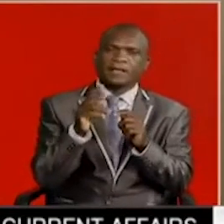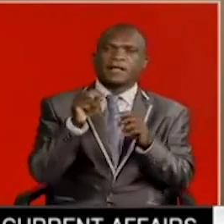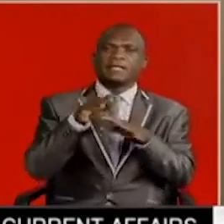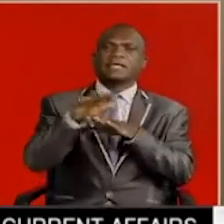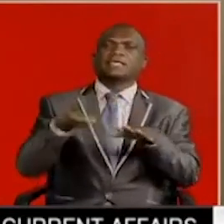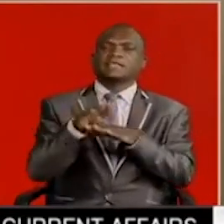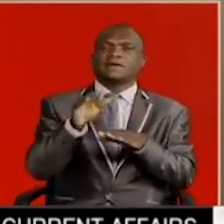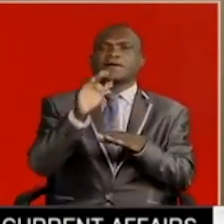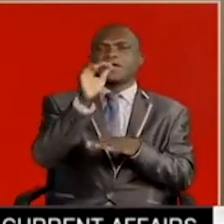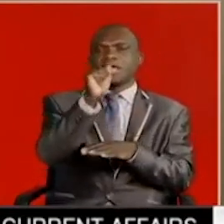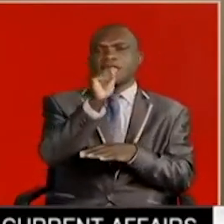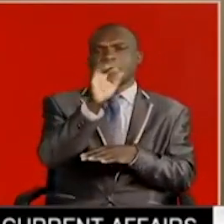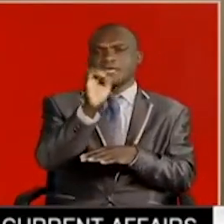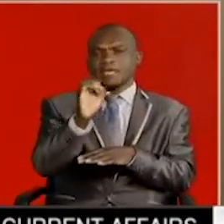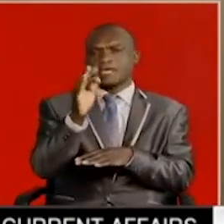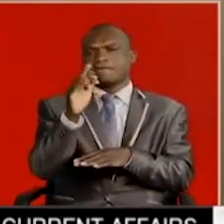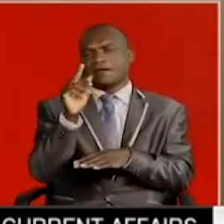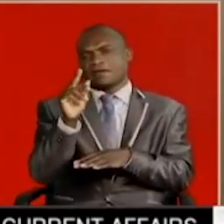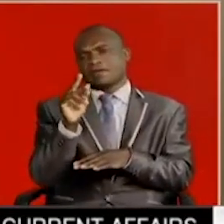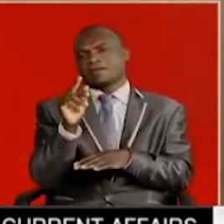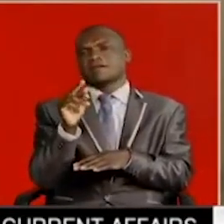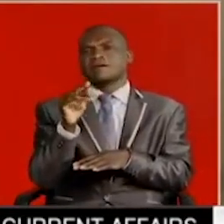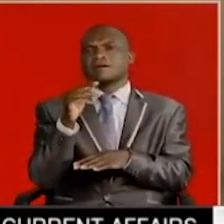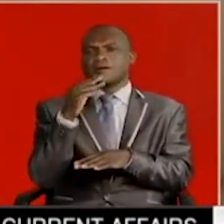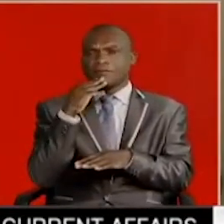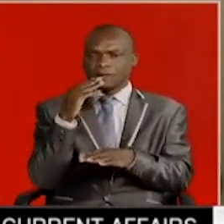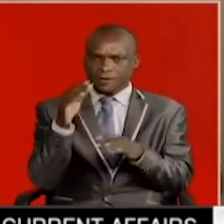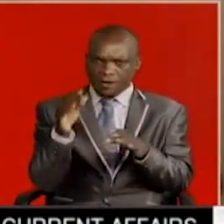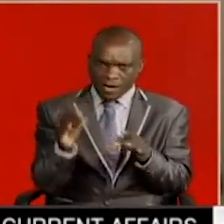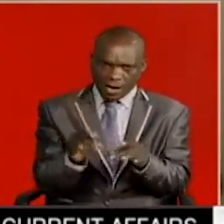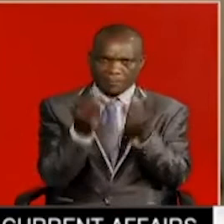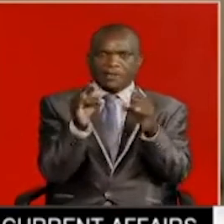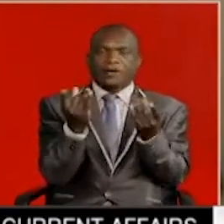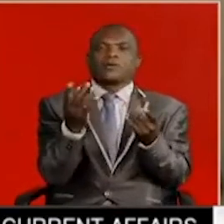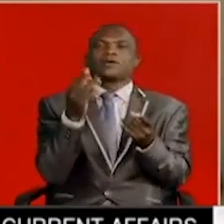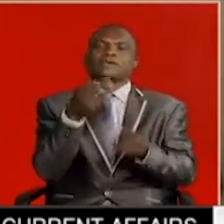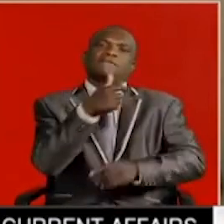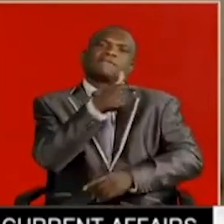AEFI, that is the adverse events following